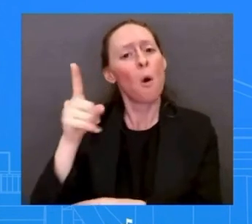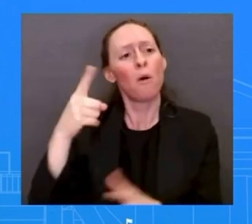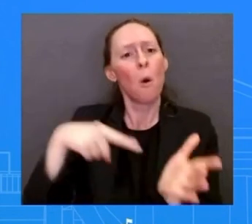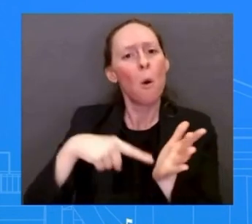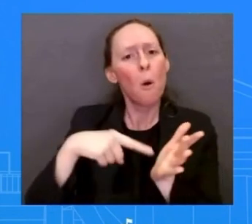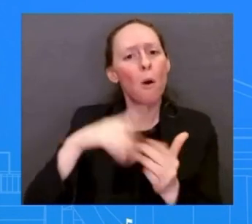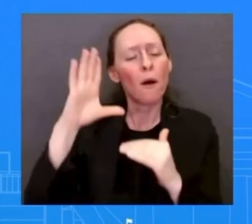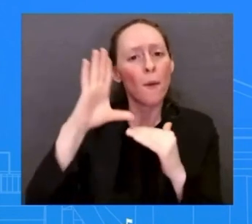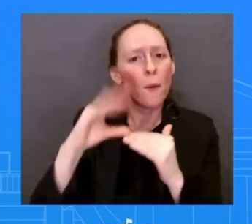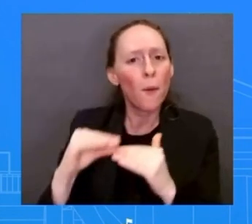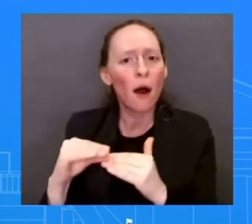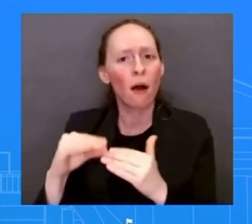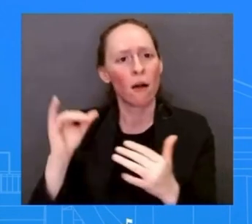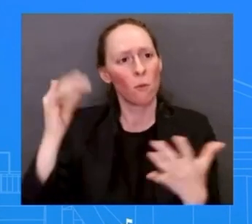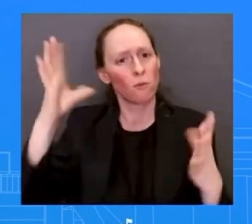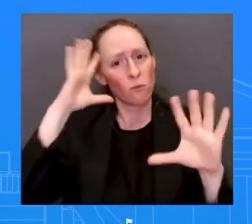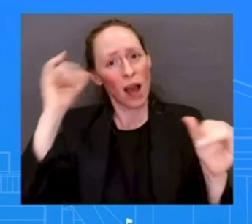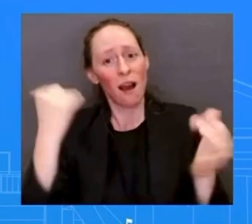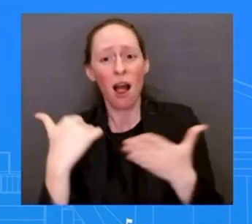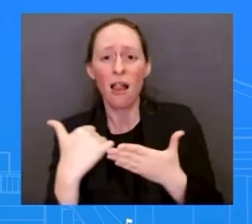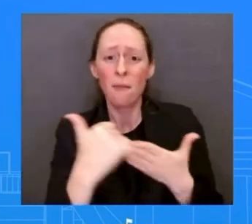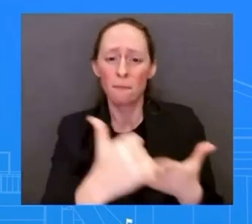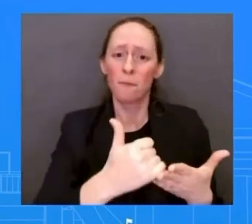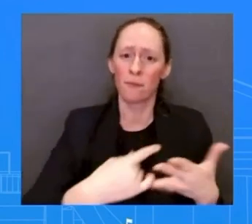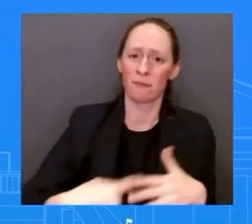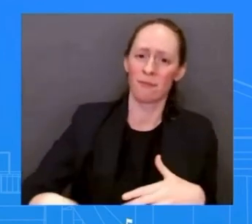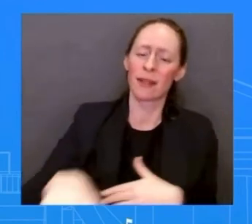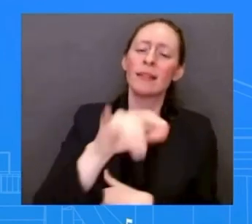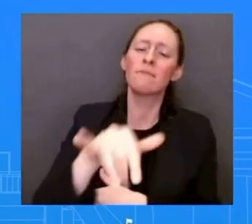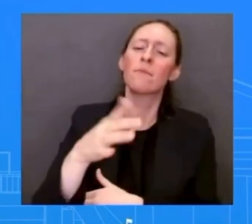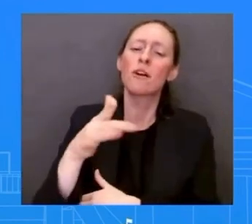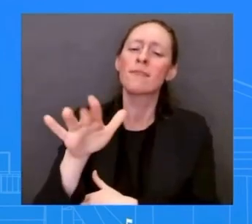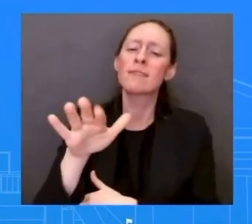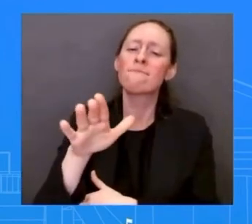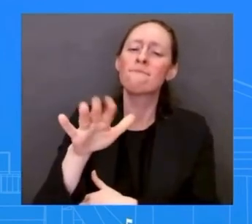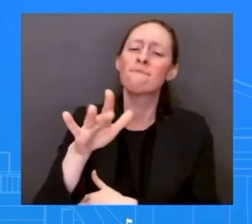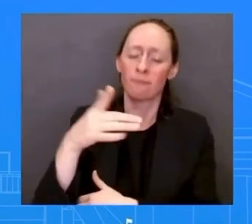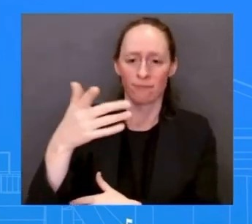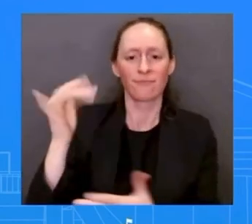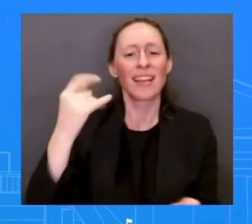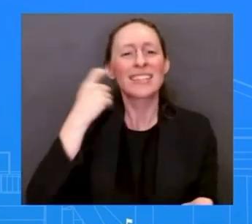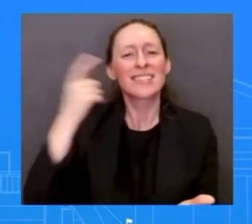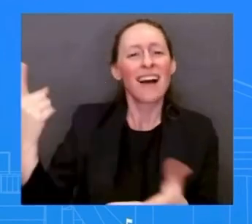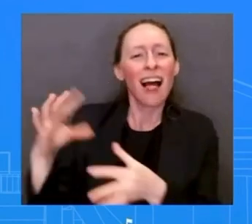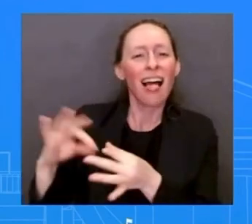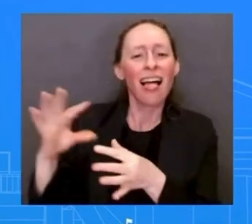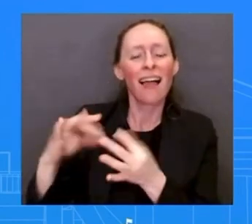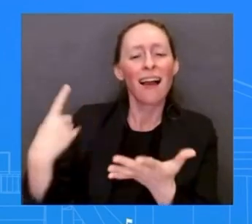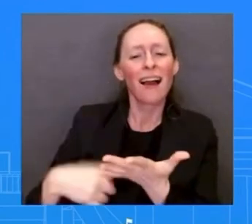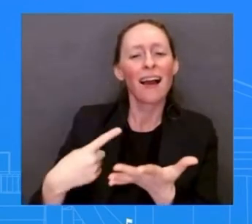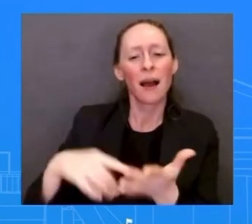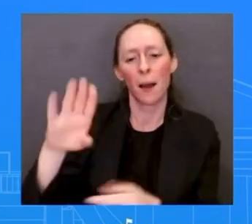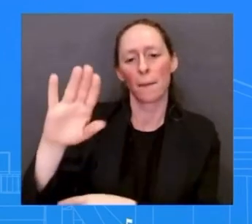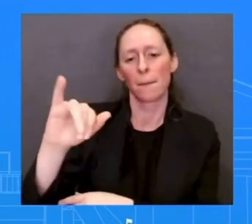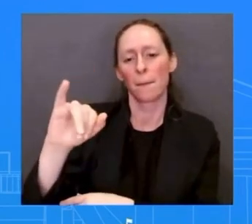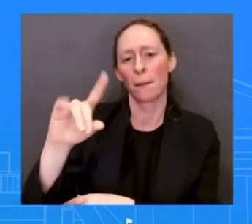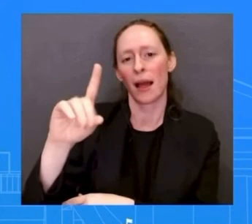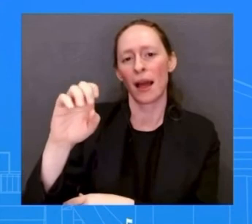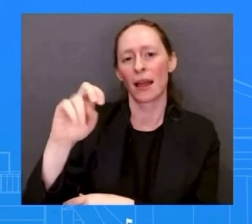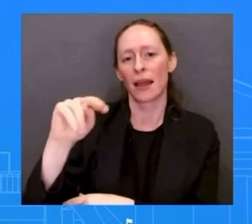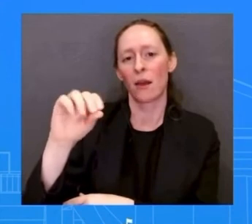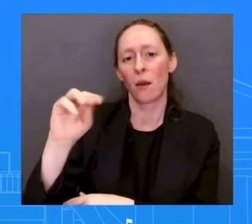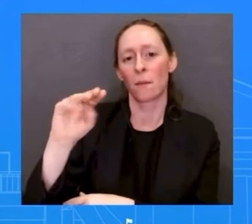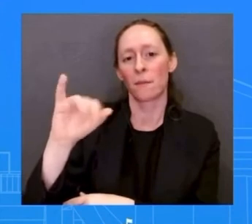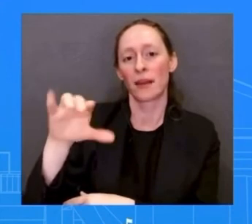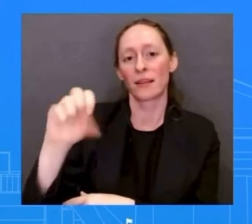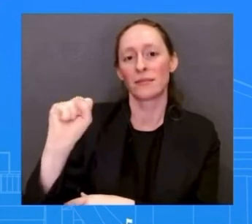what Barat was talking about. This is part of Bidenomics, right? This is part of what the president has been trying to do for the last 2 years, which is give the American